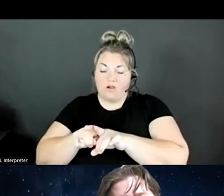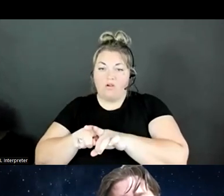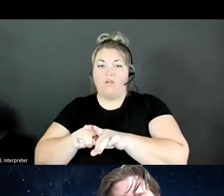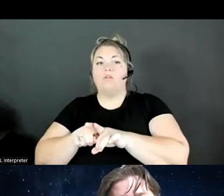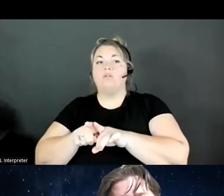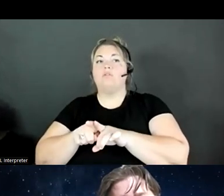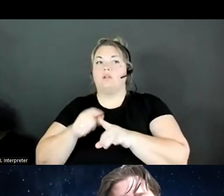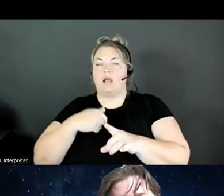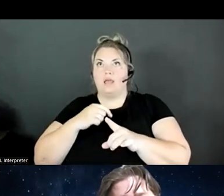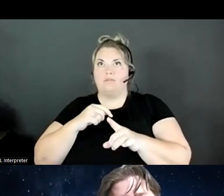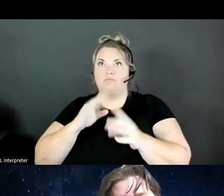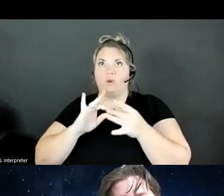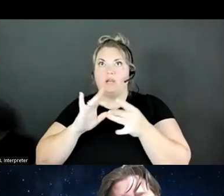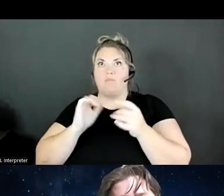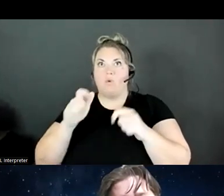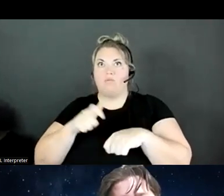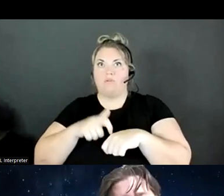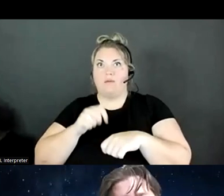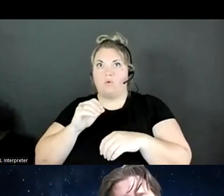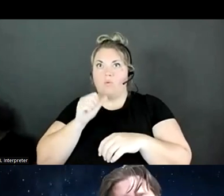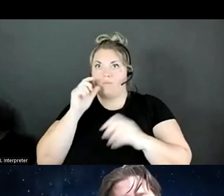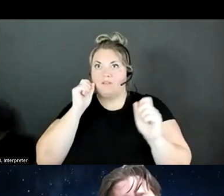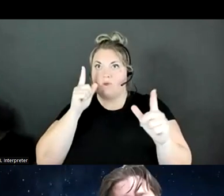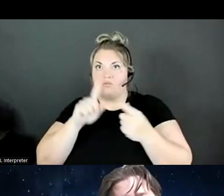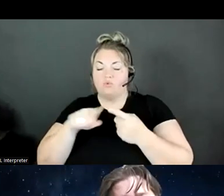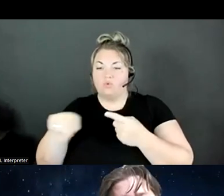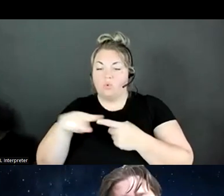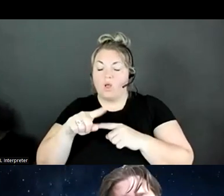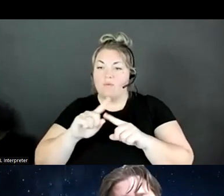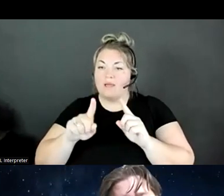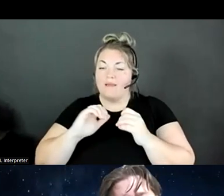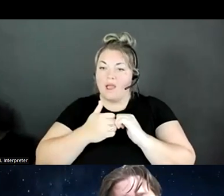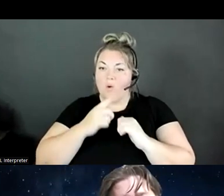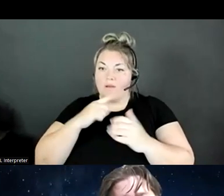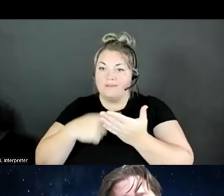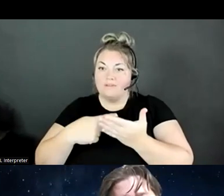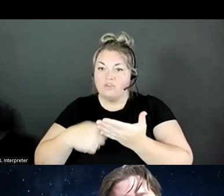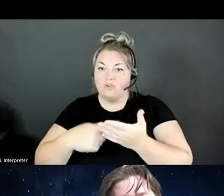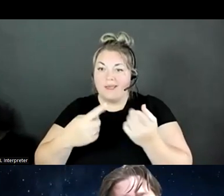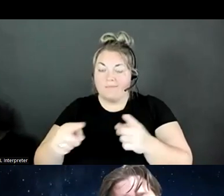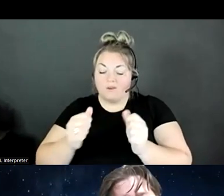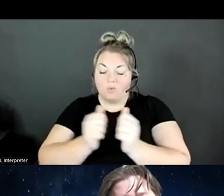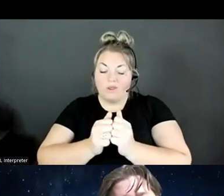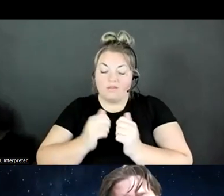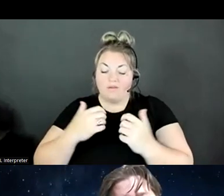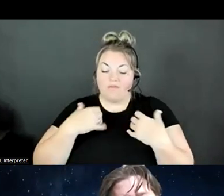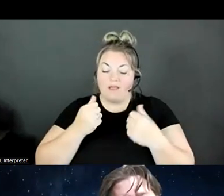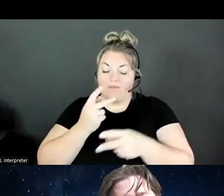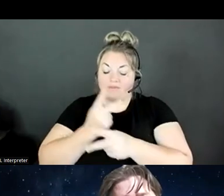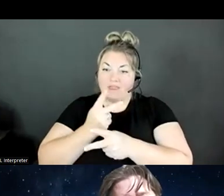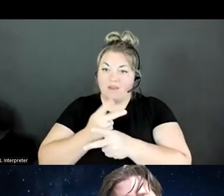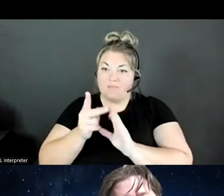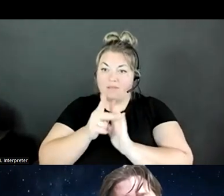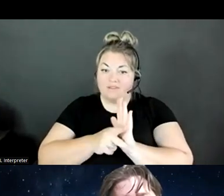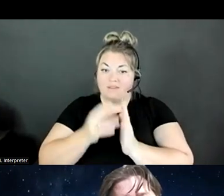time, so this won't be a surprise to you all, is how are these discussions happening with healthcare policy and